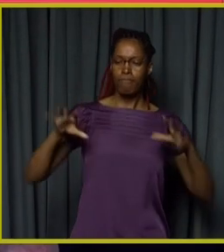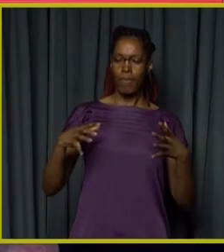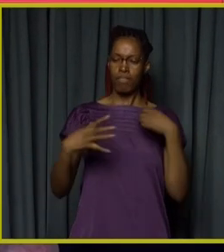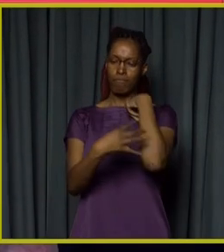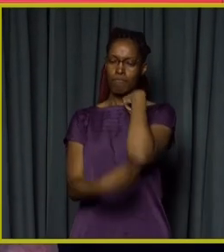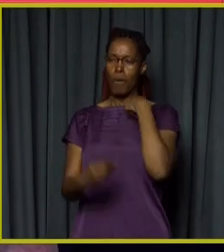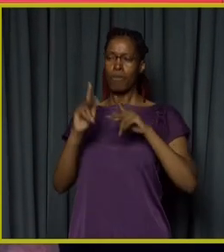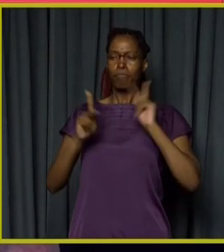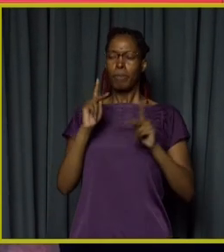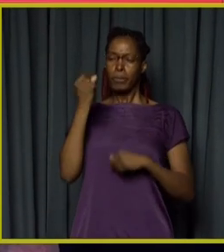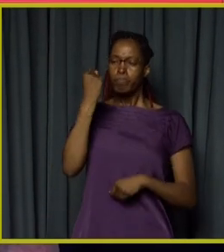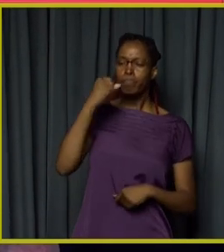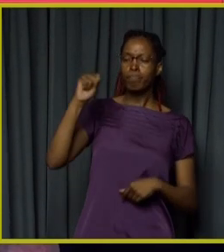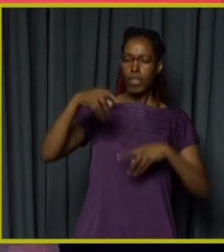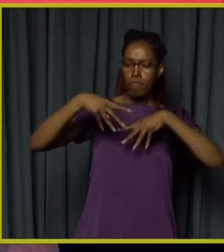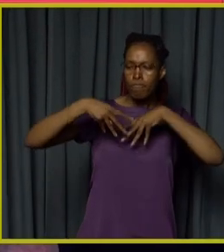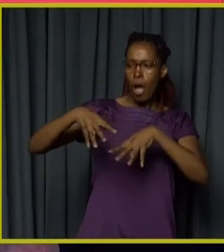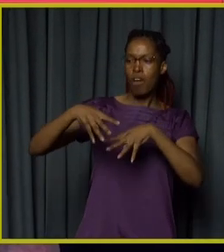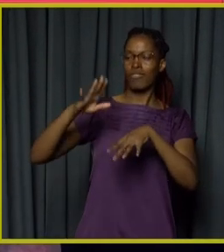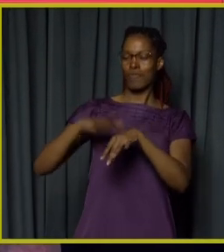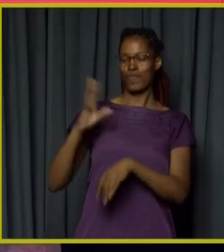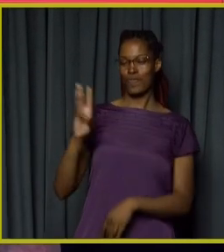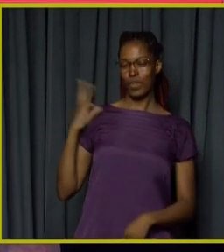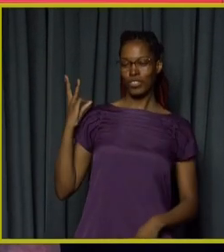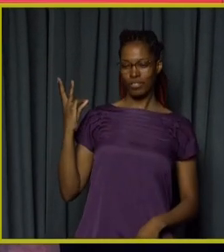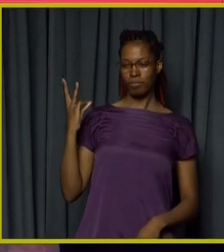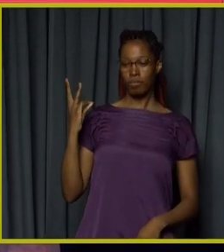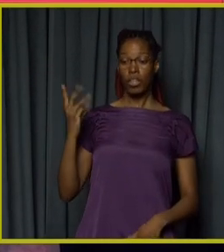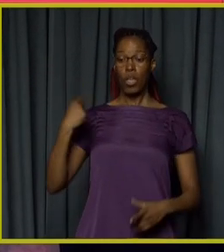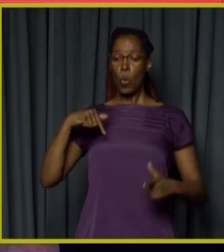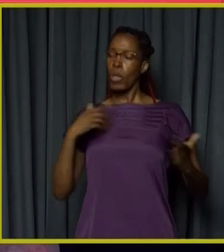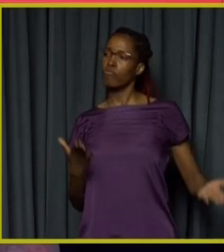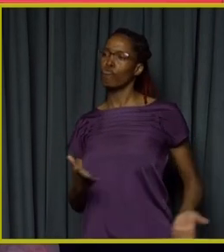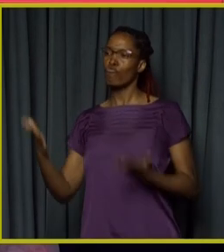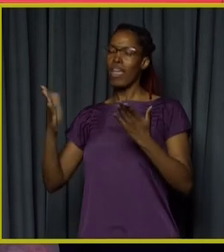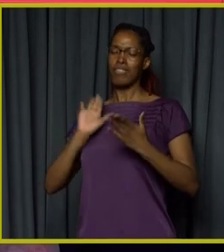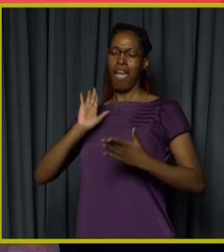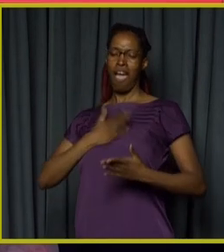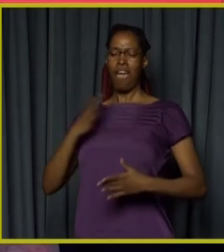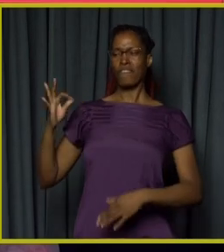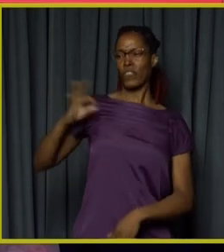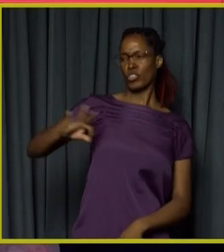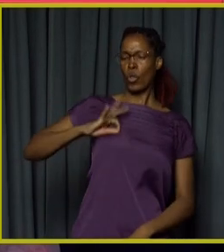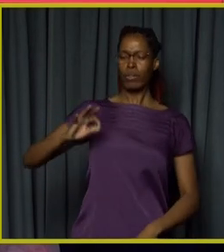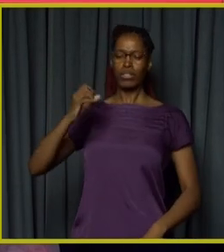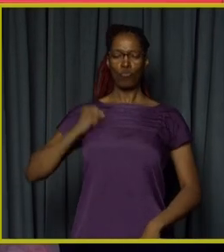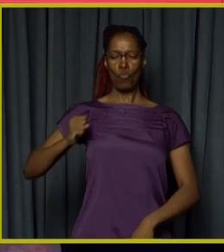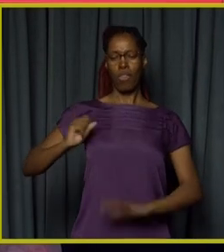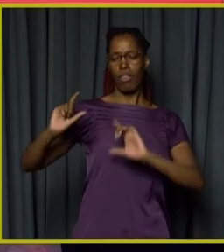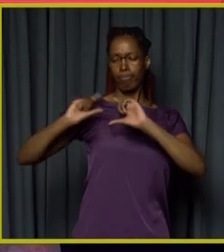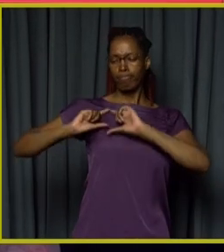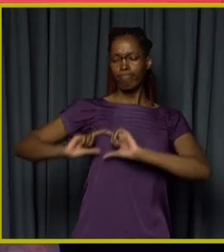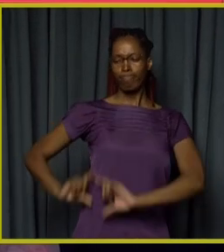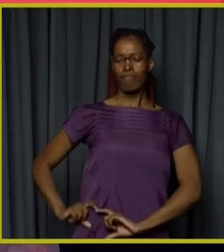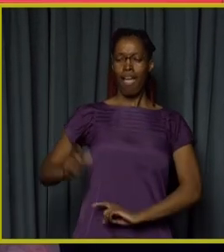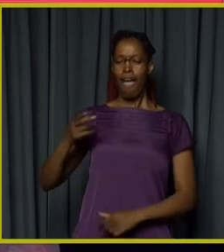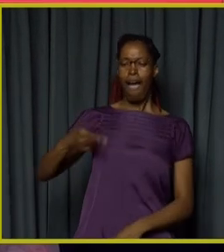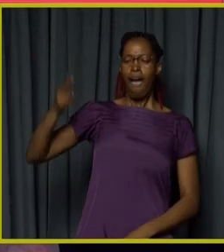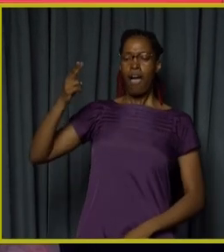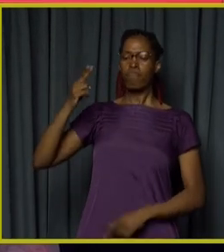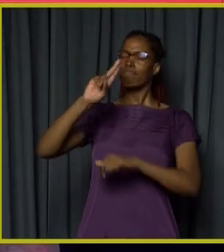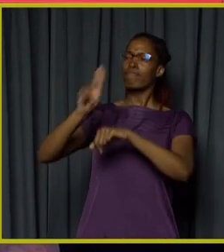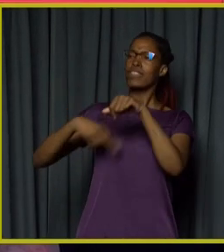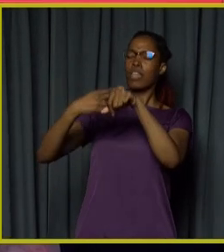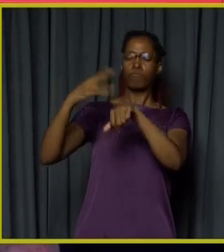Assembly and Moral March on Washington. We raise our letters high as we join with the Poor People's Campaign, a national call